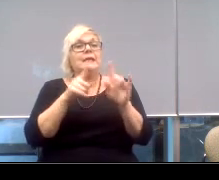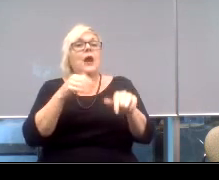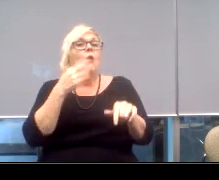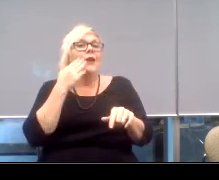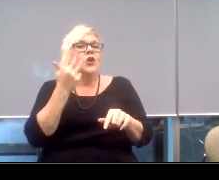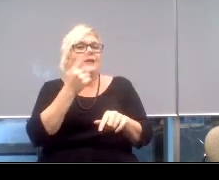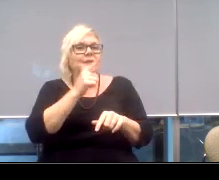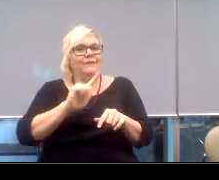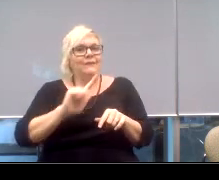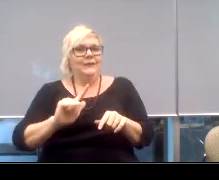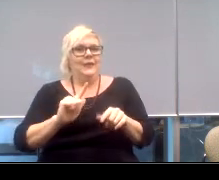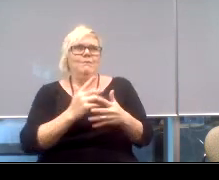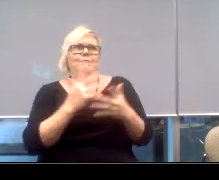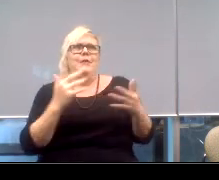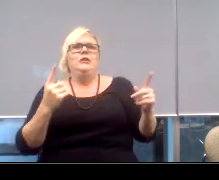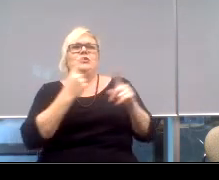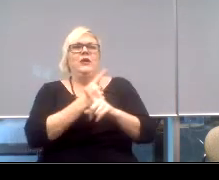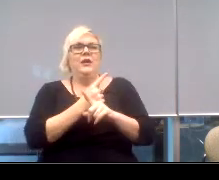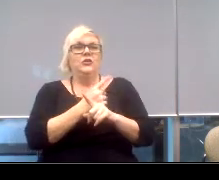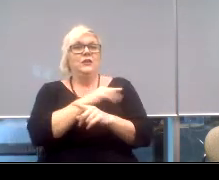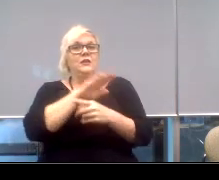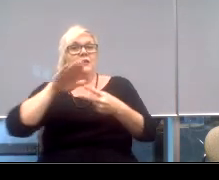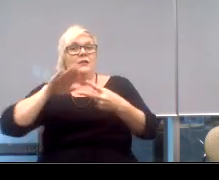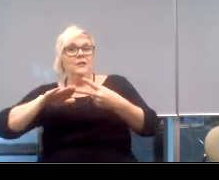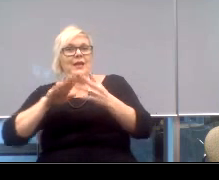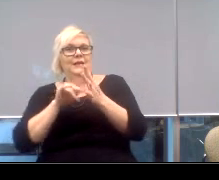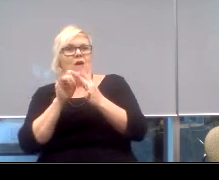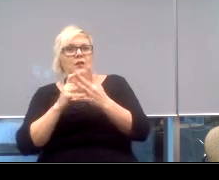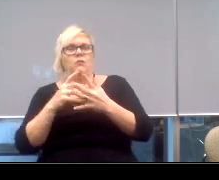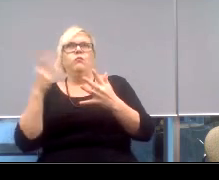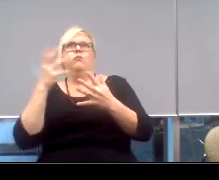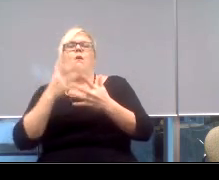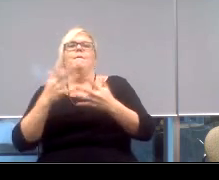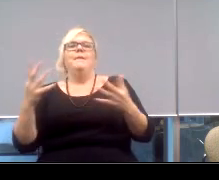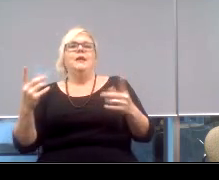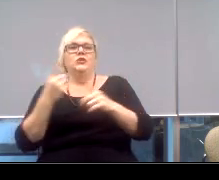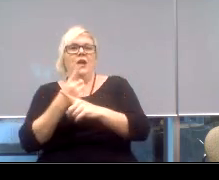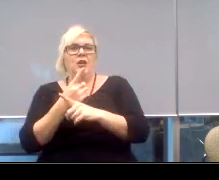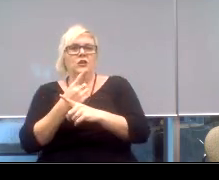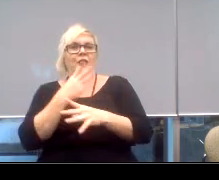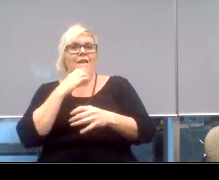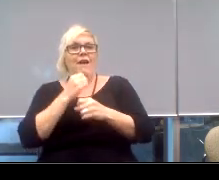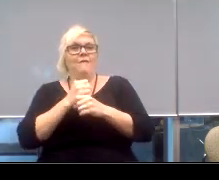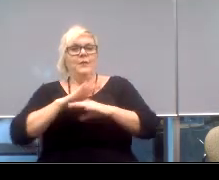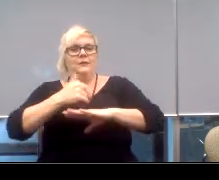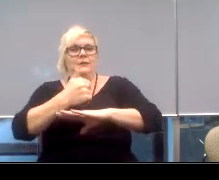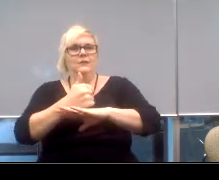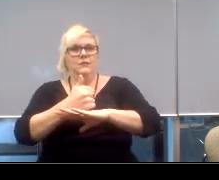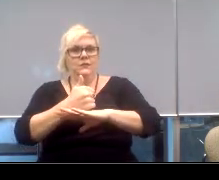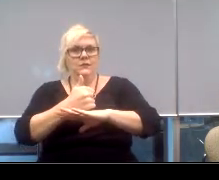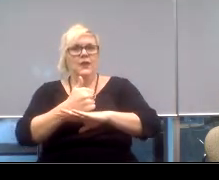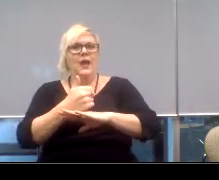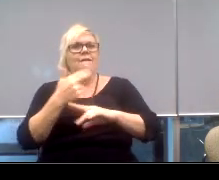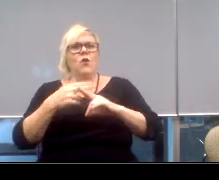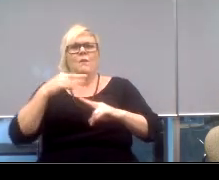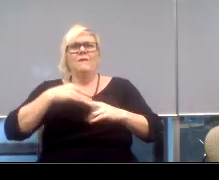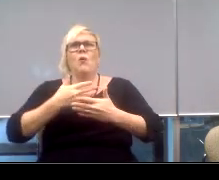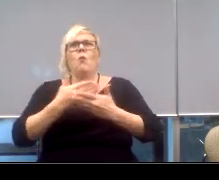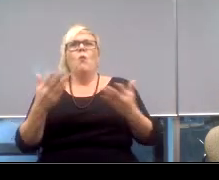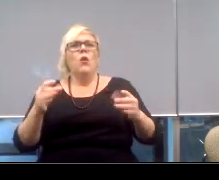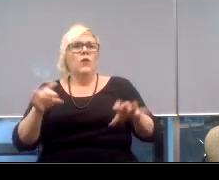1970s. And it's been agreed by all governments, and it's for the benefit of all Australians, not just those with disability.